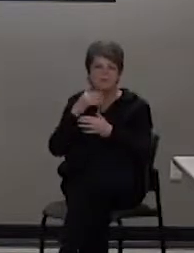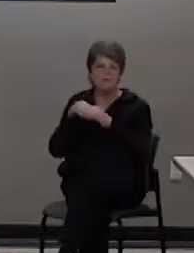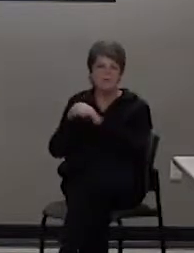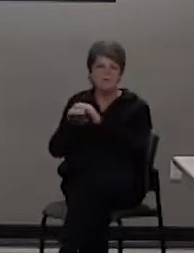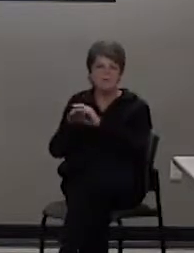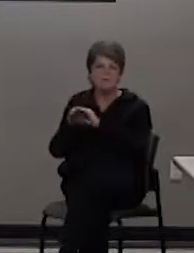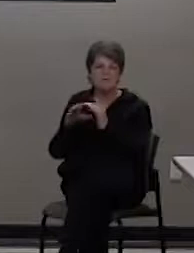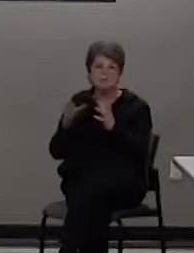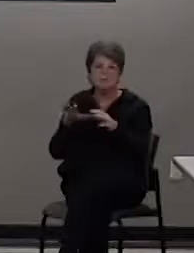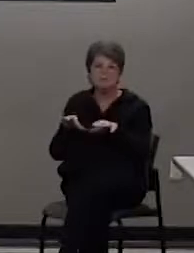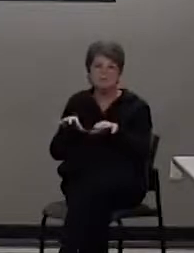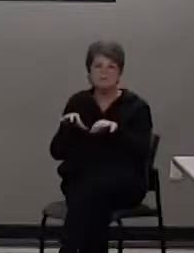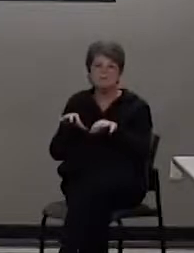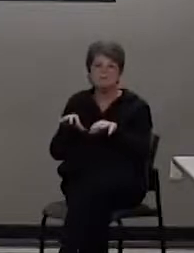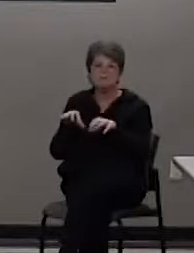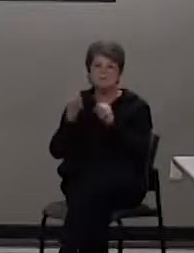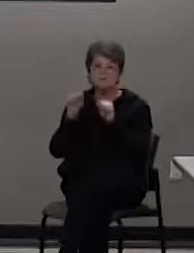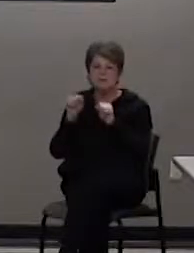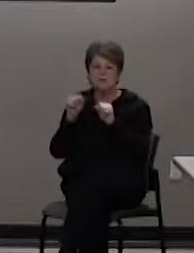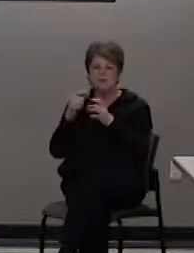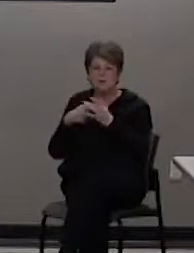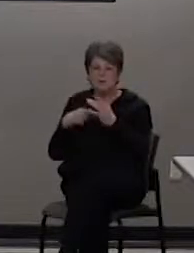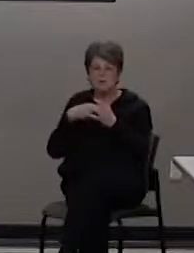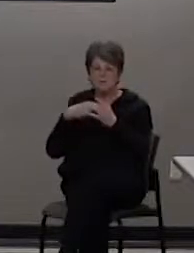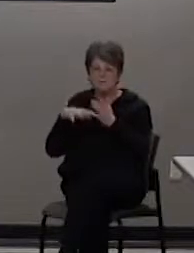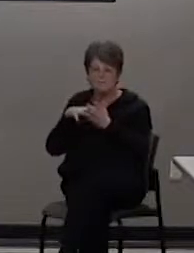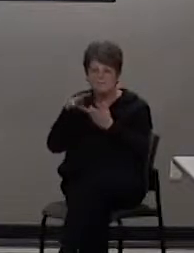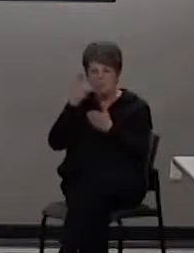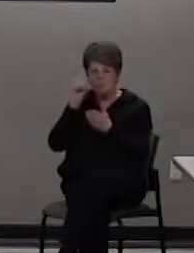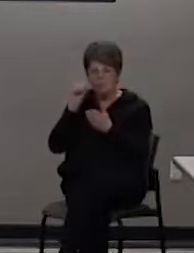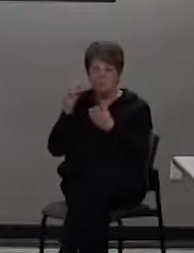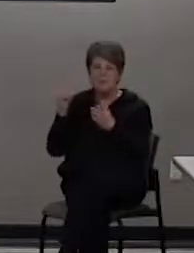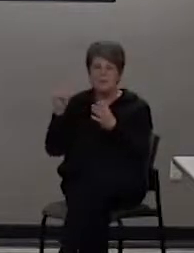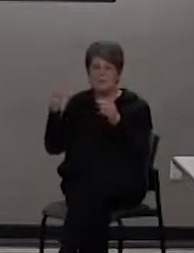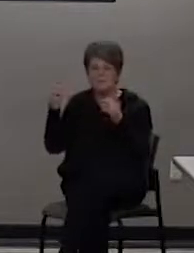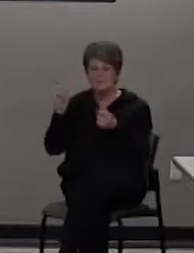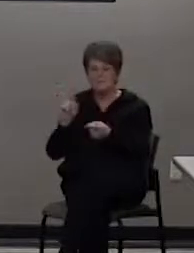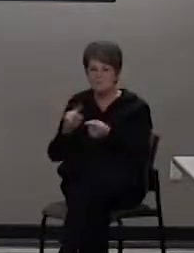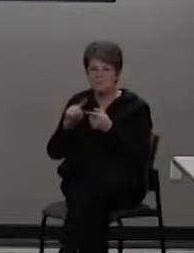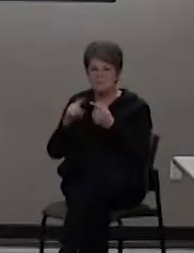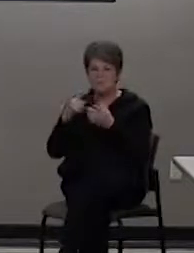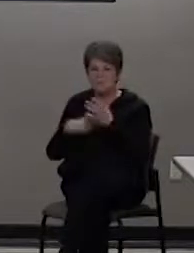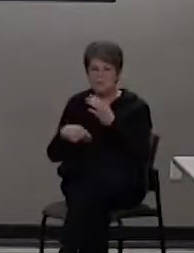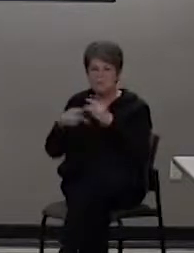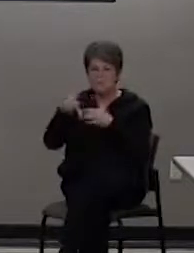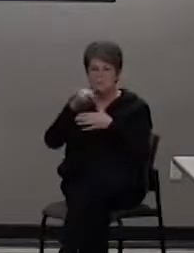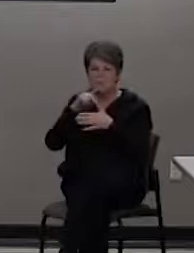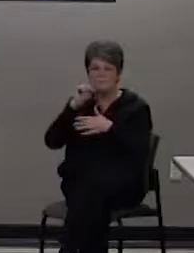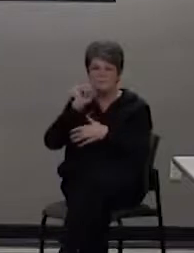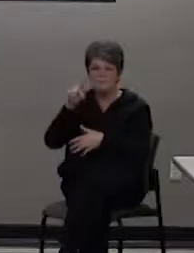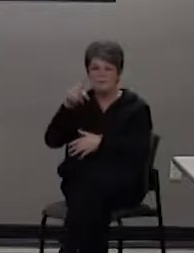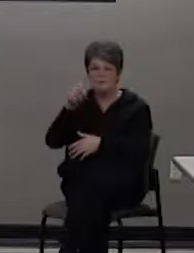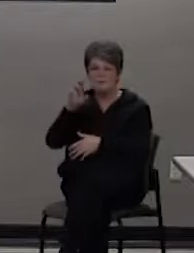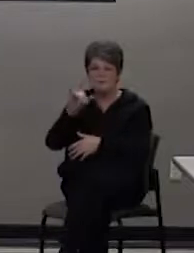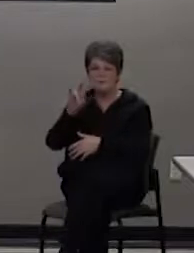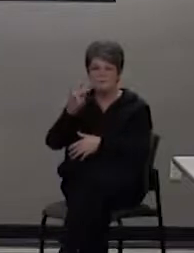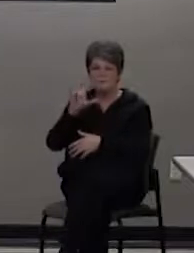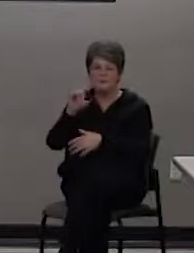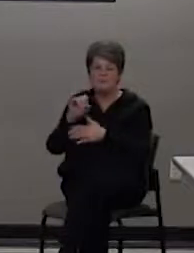it. It's taking what we've learned and boiling it down to what is the priority for Perryville that